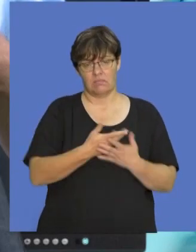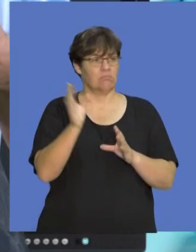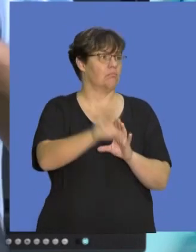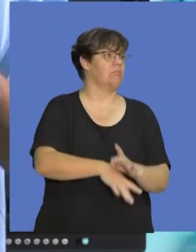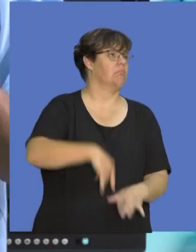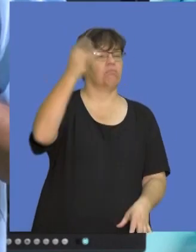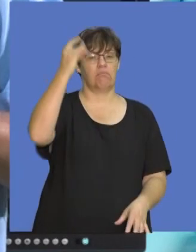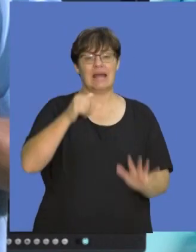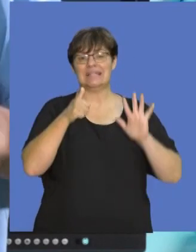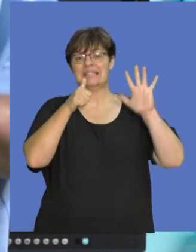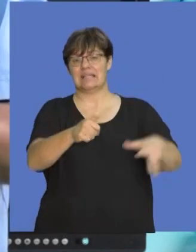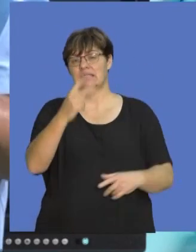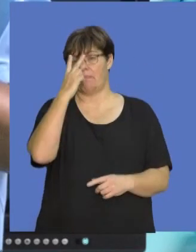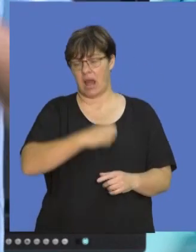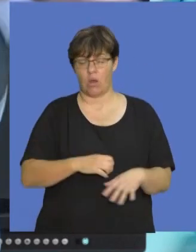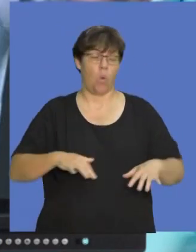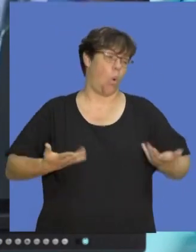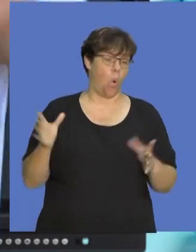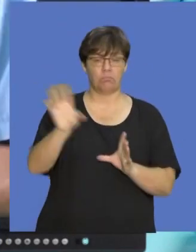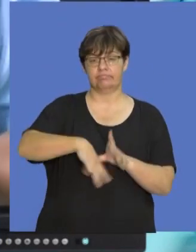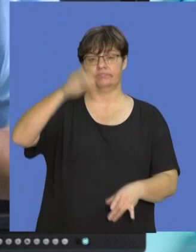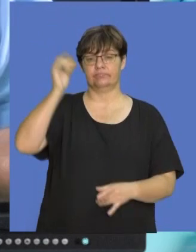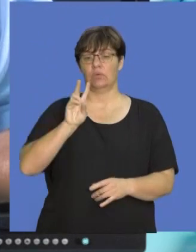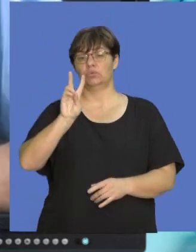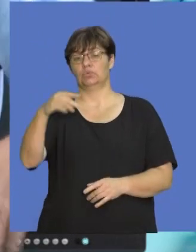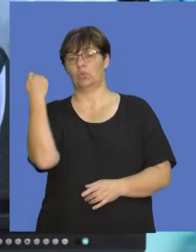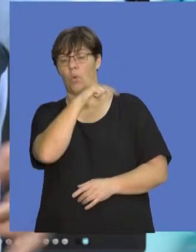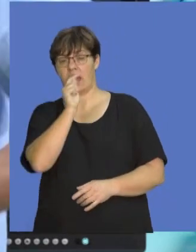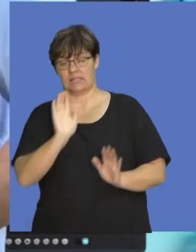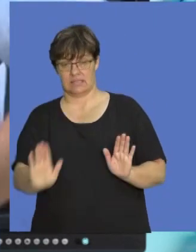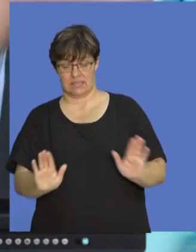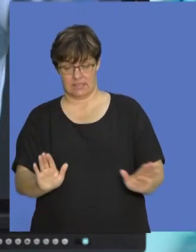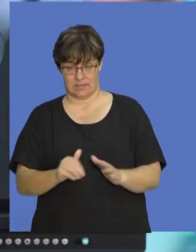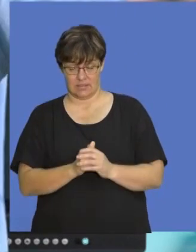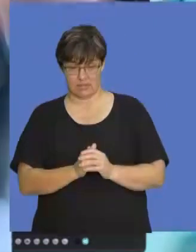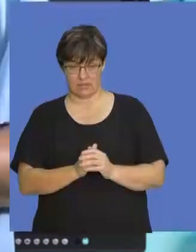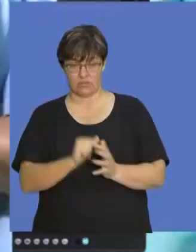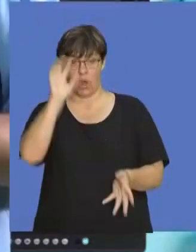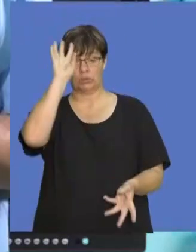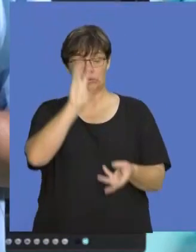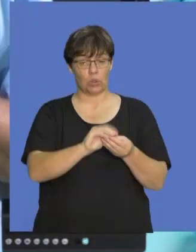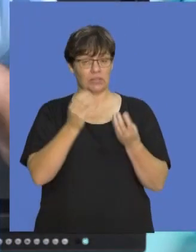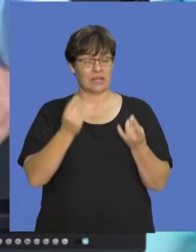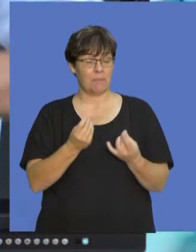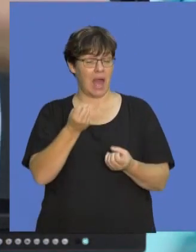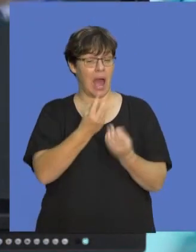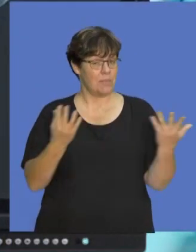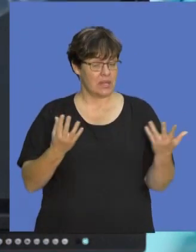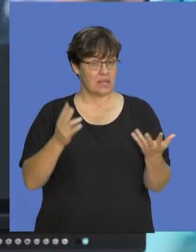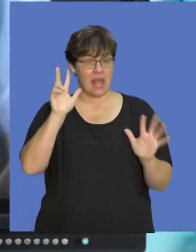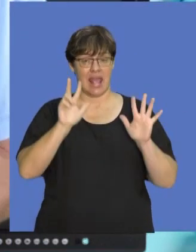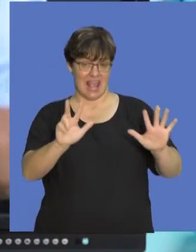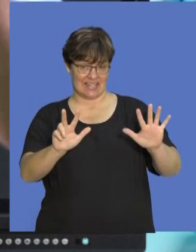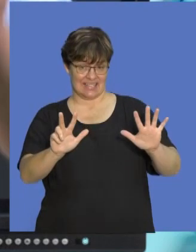got in the bag here, I could pull out 6 black socks, or I could pull out 2 white socks. So the